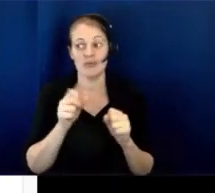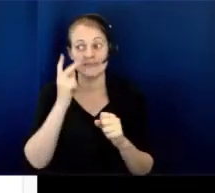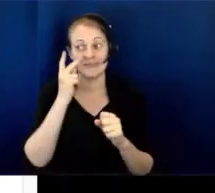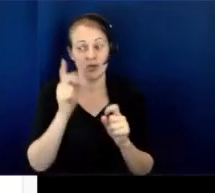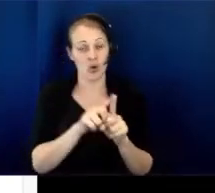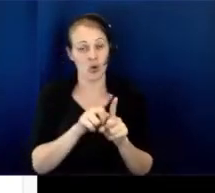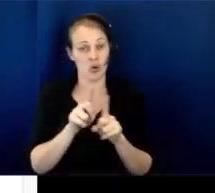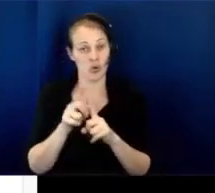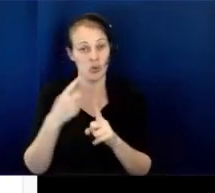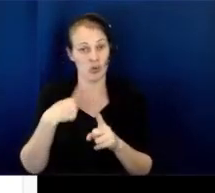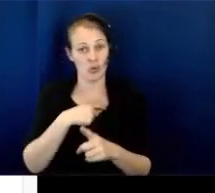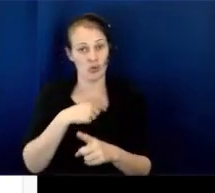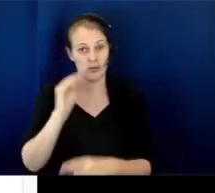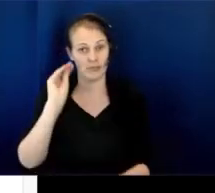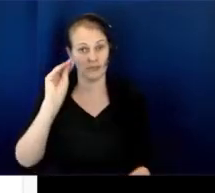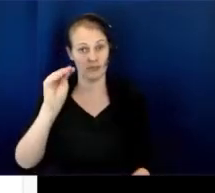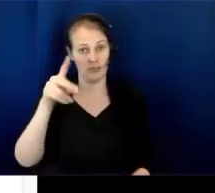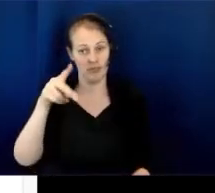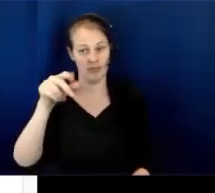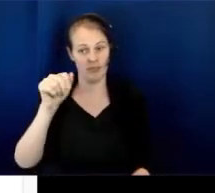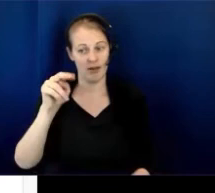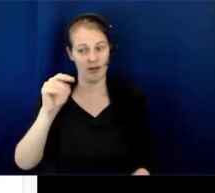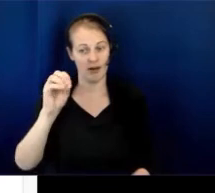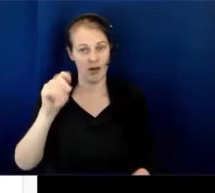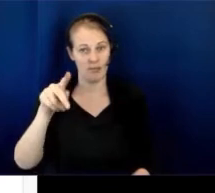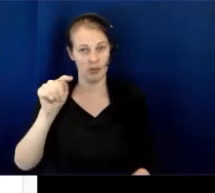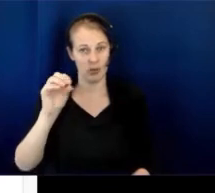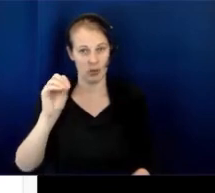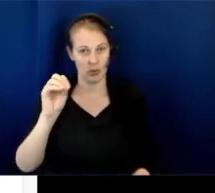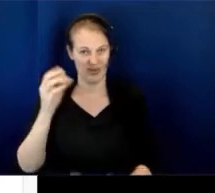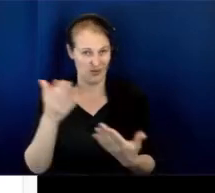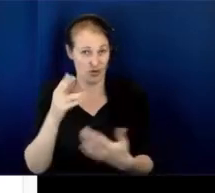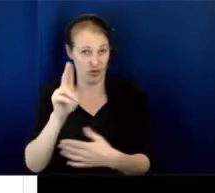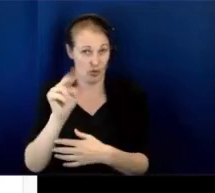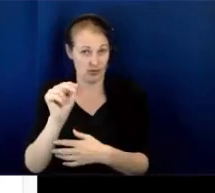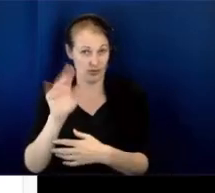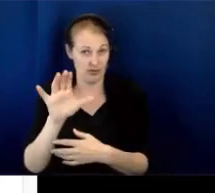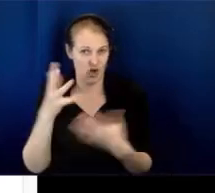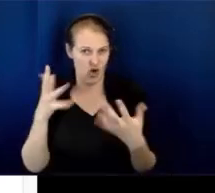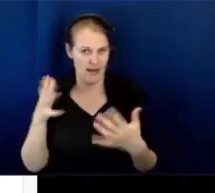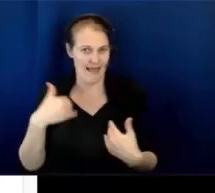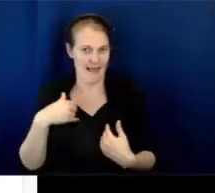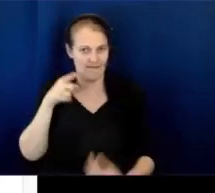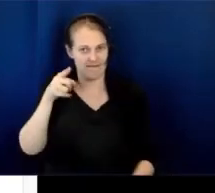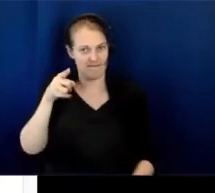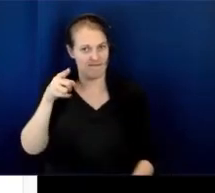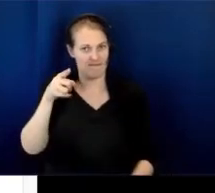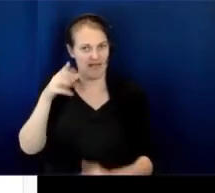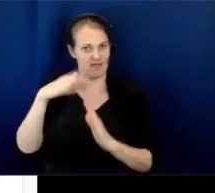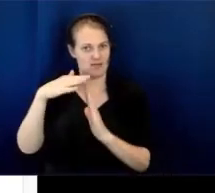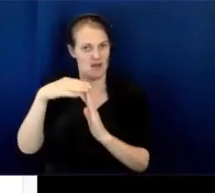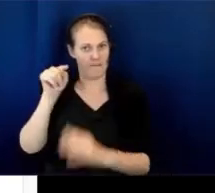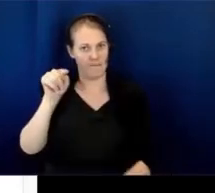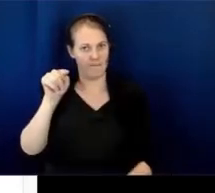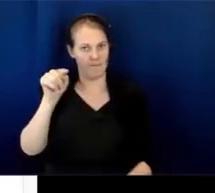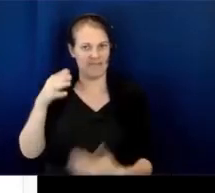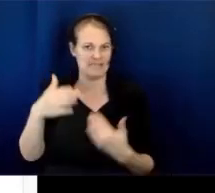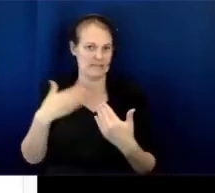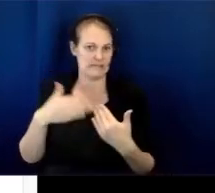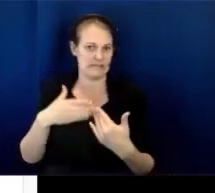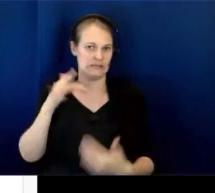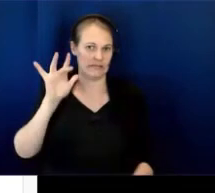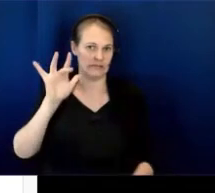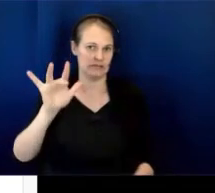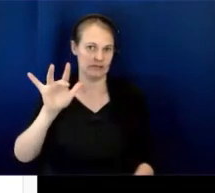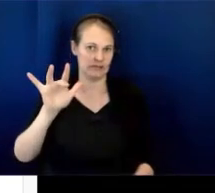put Panopto up here at UNC. So that way you can easily access it. So if you come in here, you might have to search